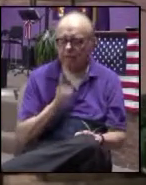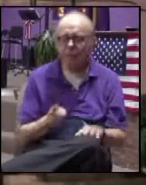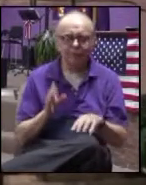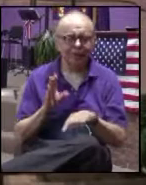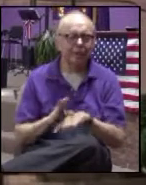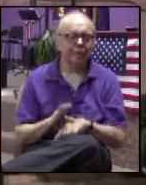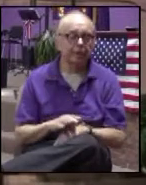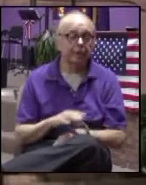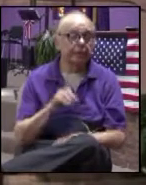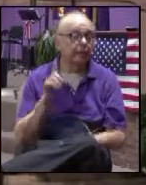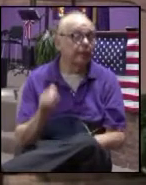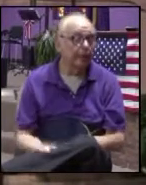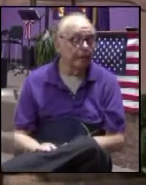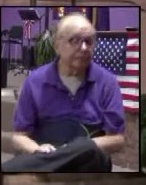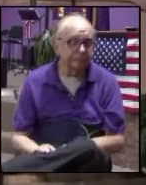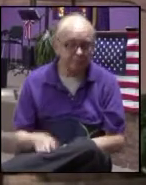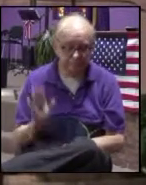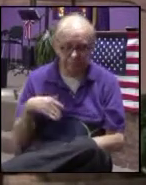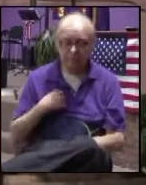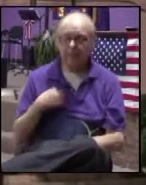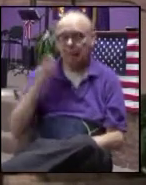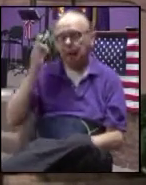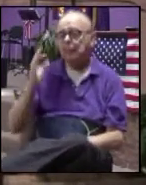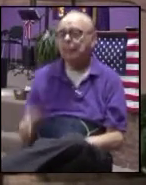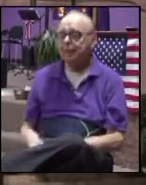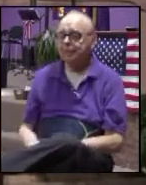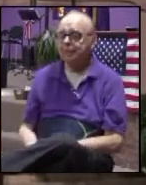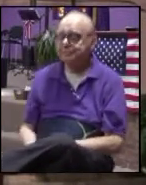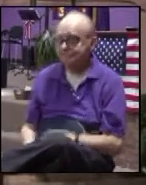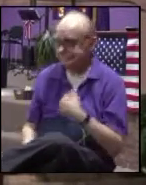huh? Yeah, and I'm the pastor.